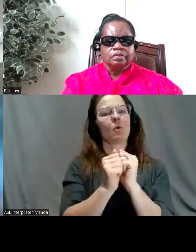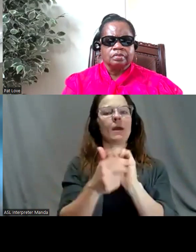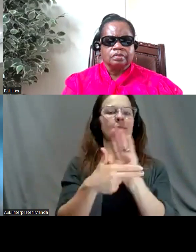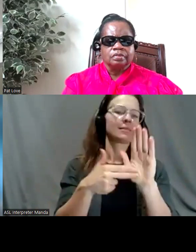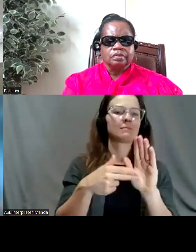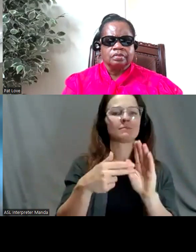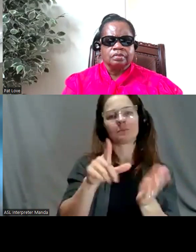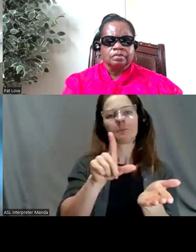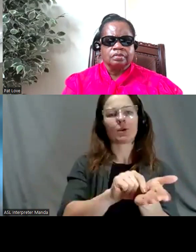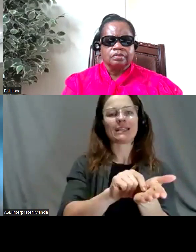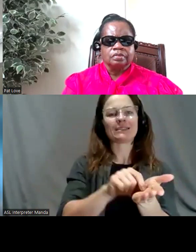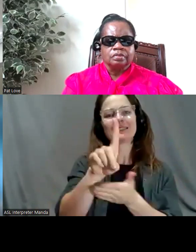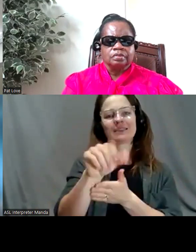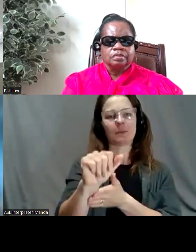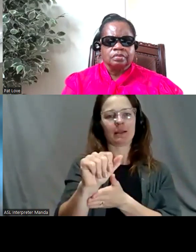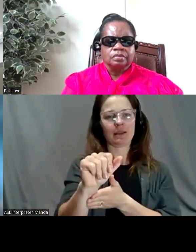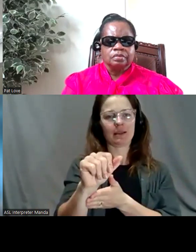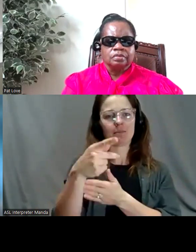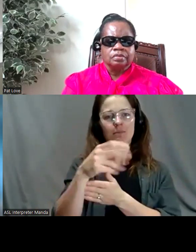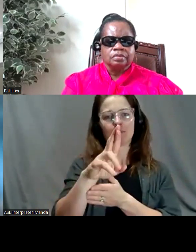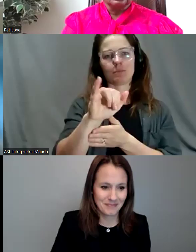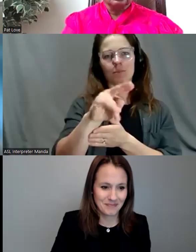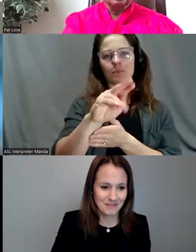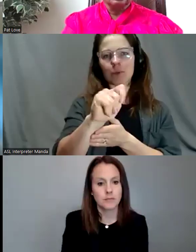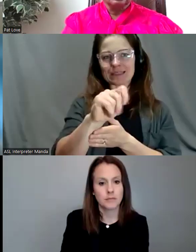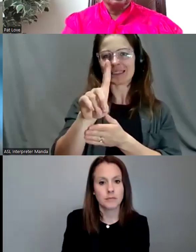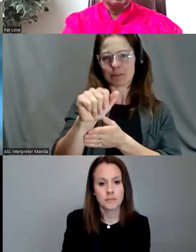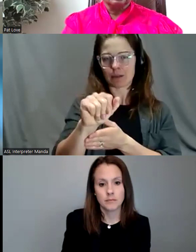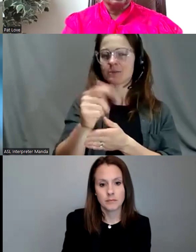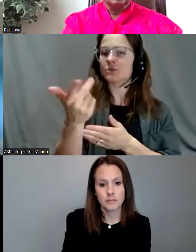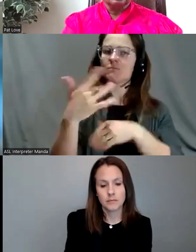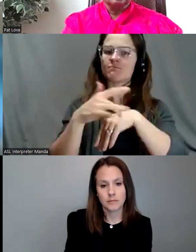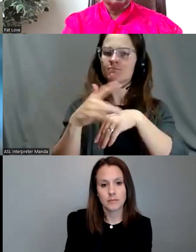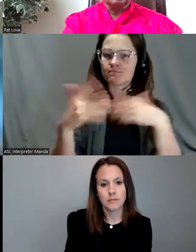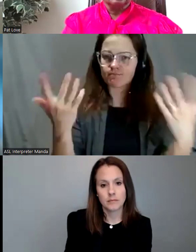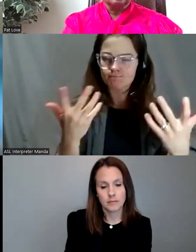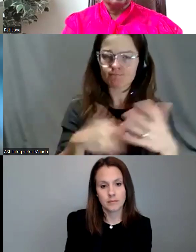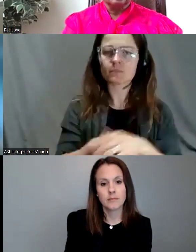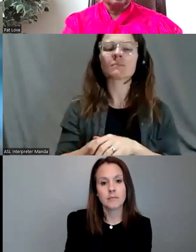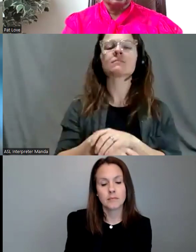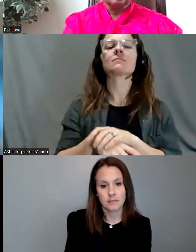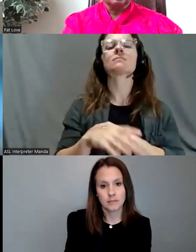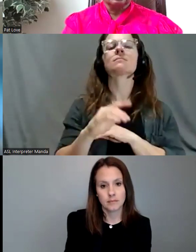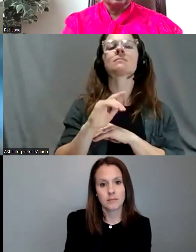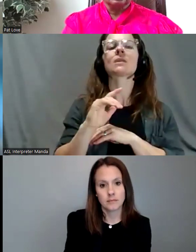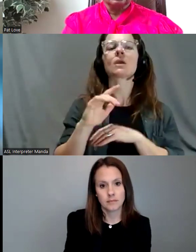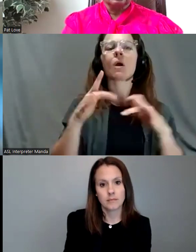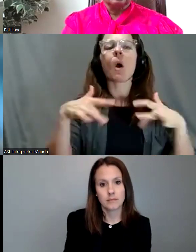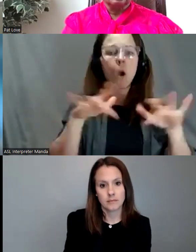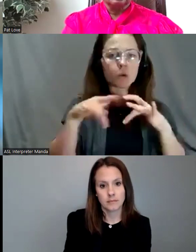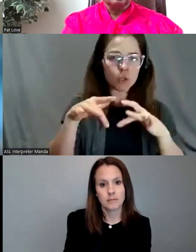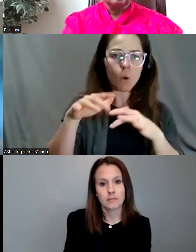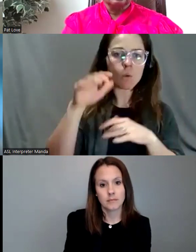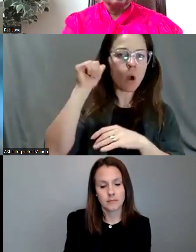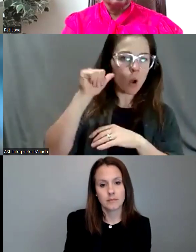disabilities. So what do we have? We have audio books that are